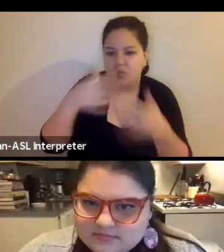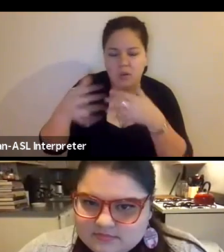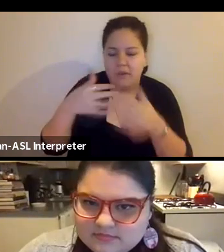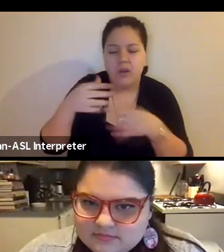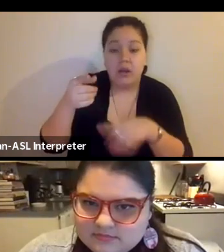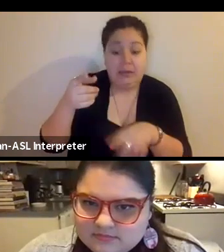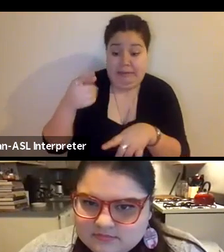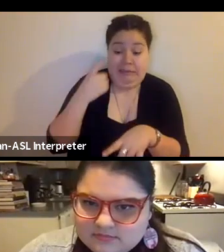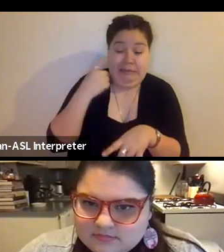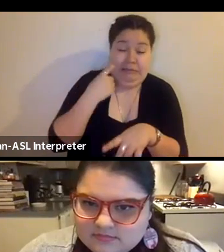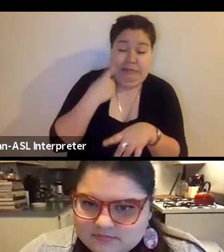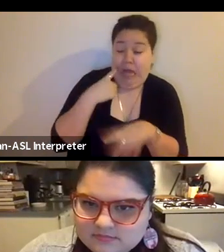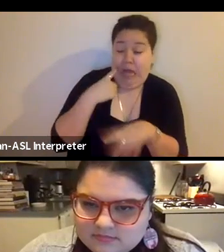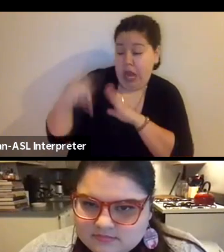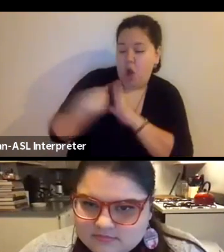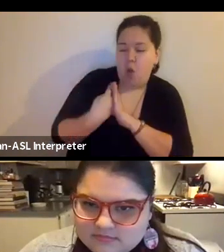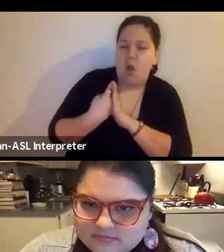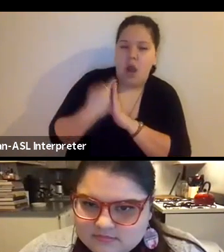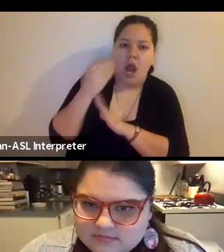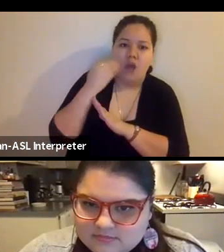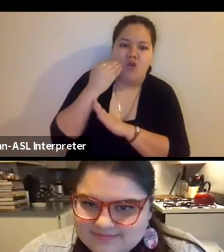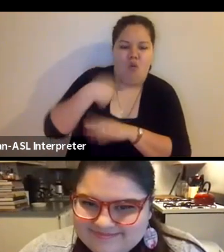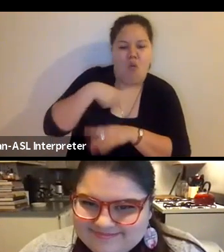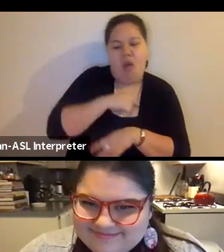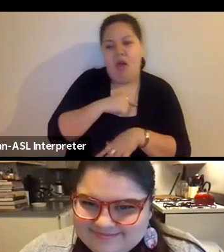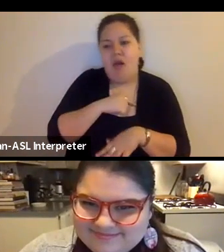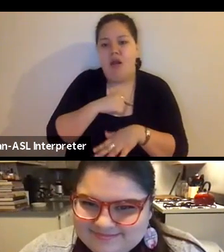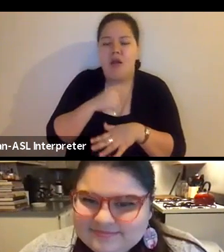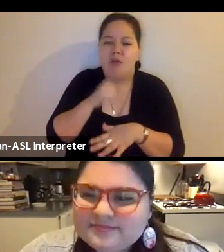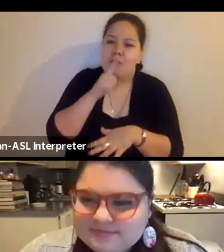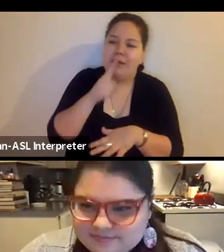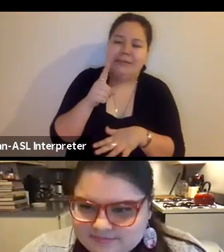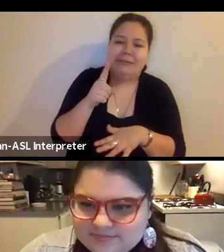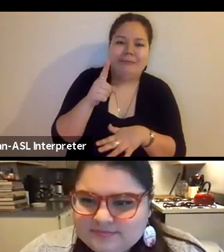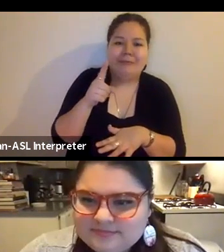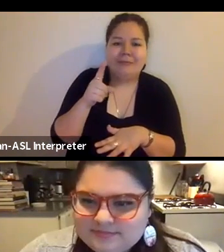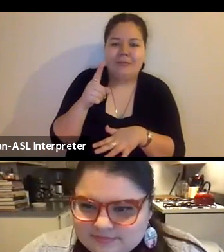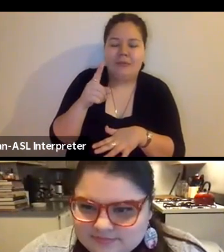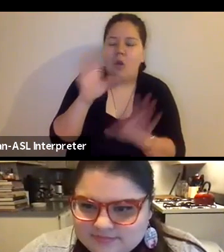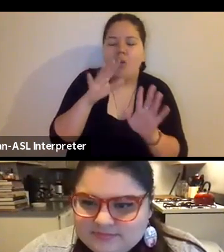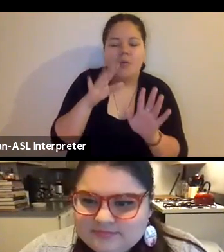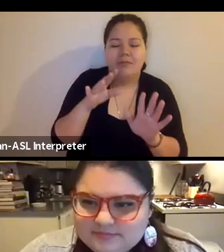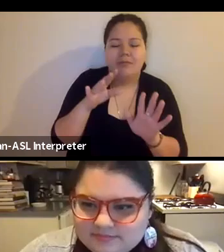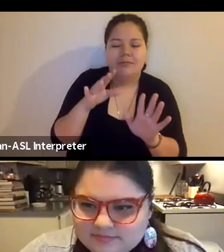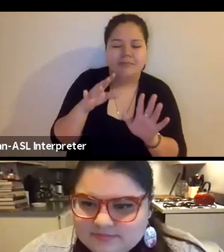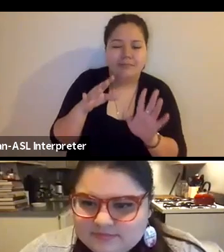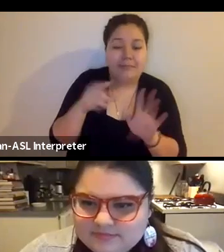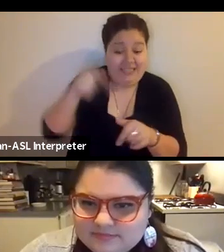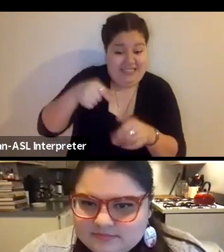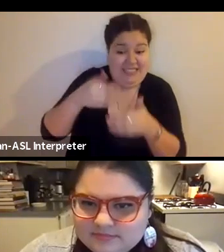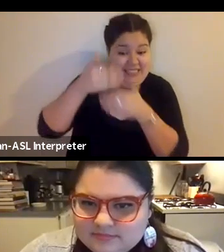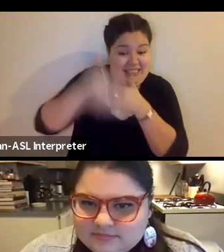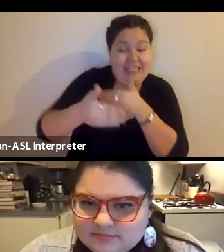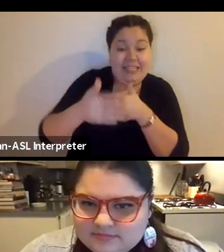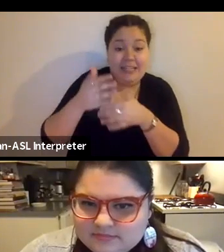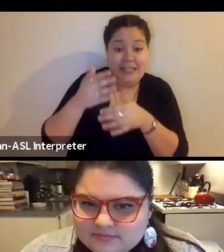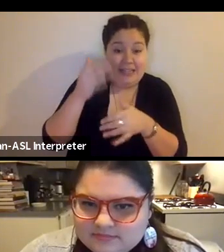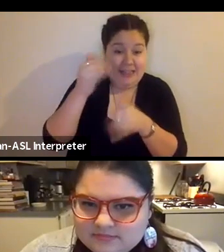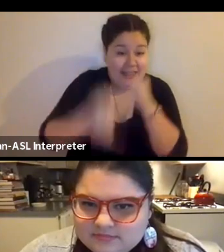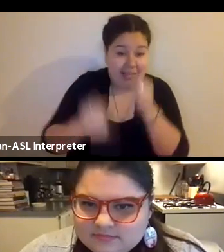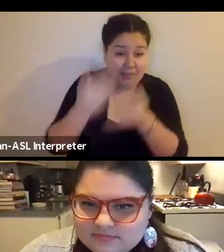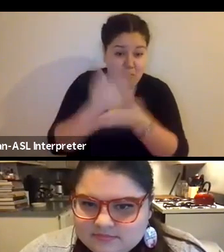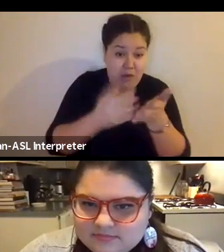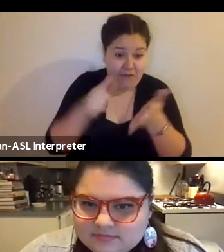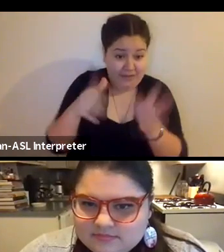hour, I know that we are really eager to hear from you, your comments, your questions. And so there are three different ways to